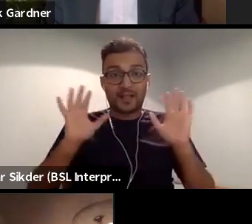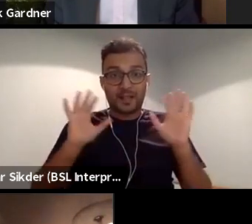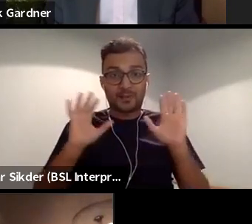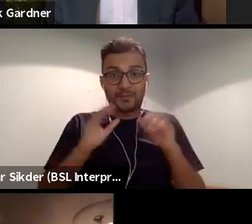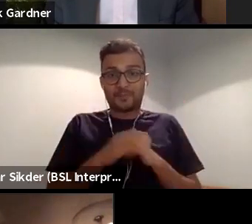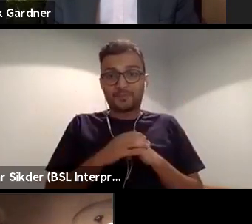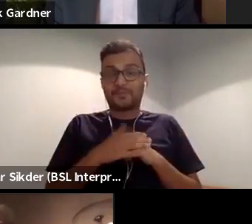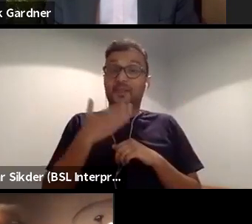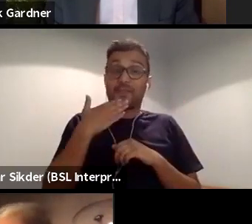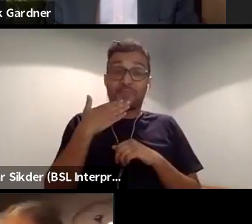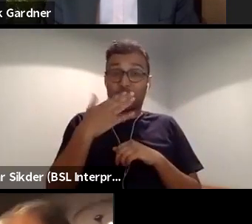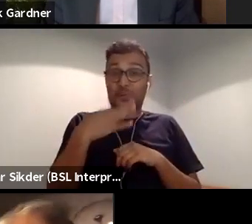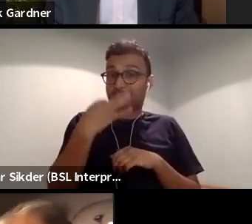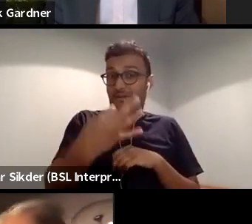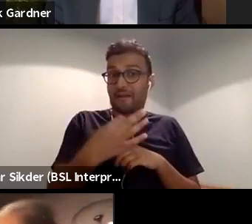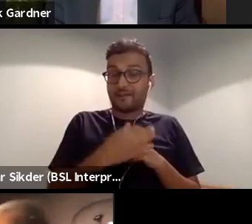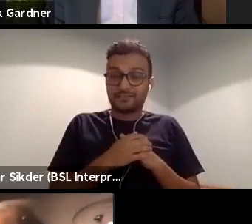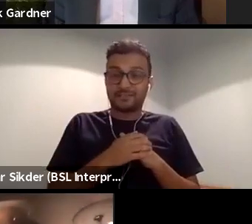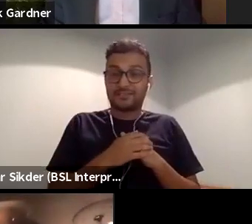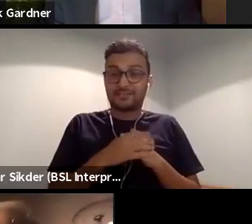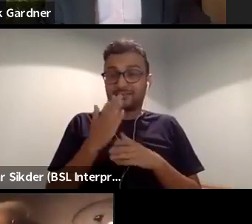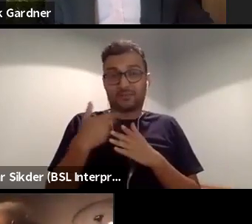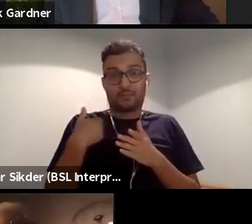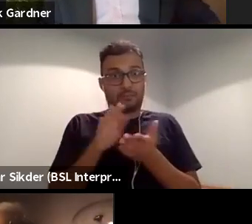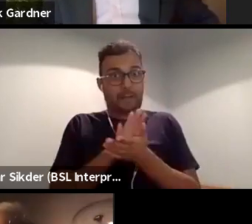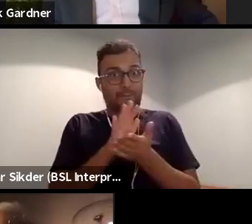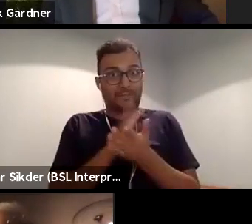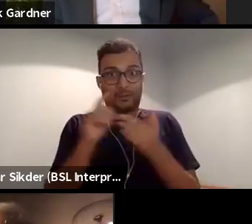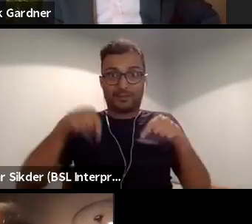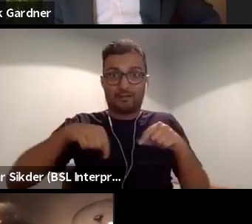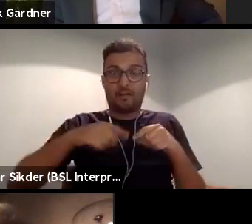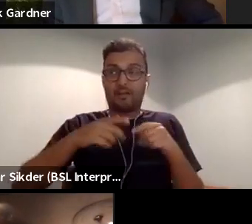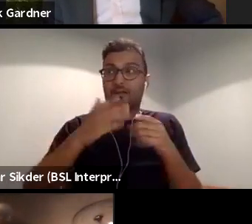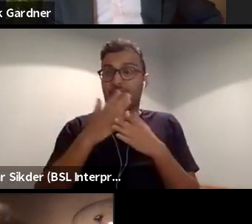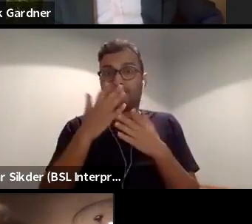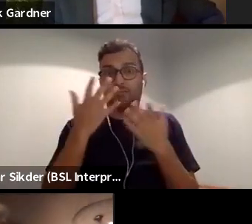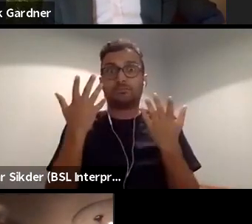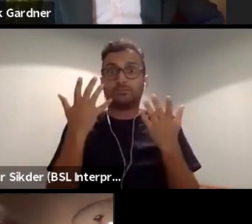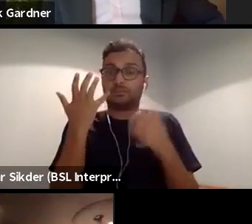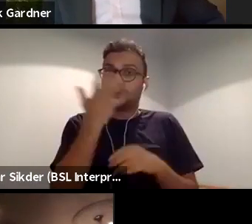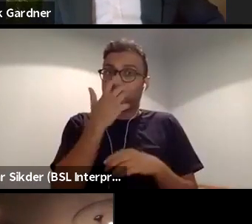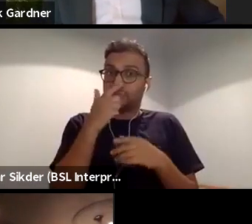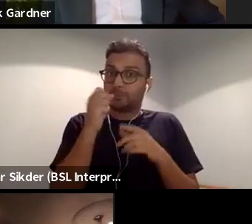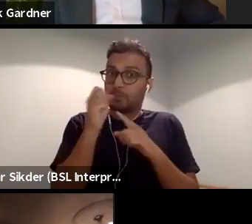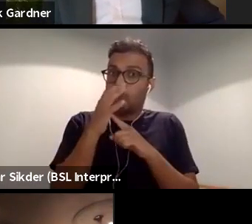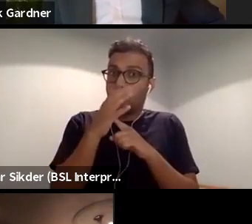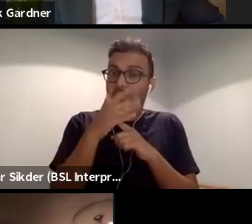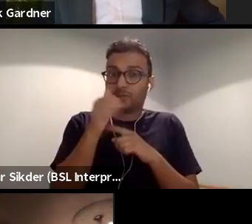Thanks for having me on, and it's great to be here at this, very important time with the events we've seen in recent